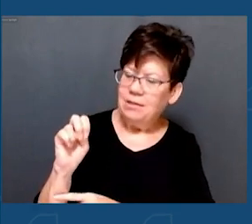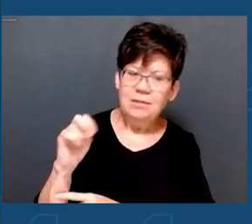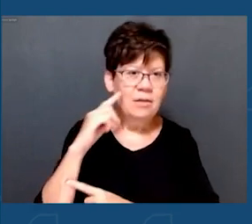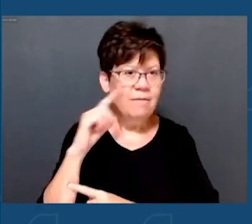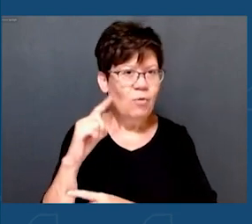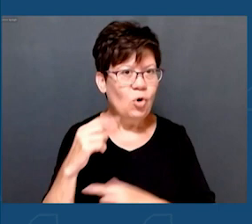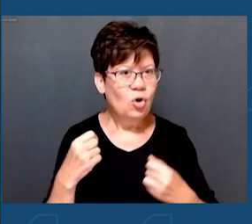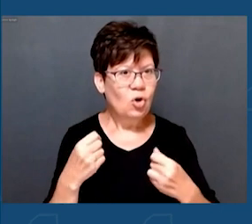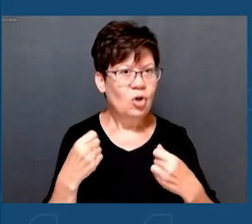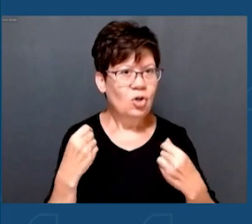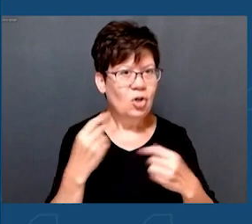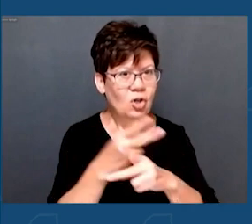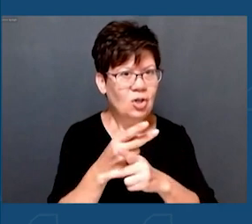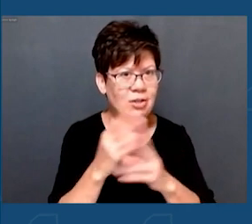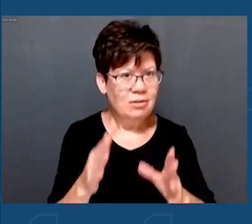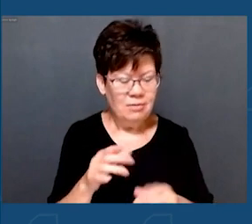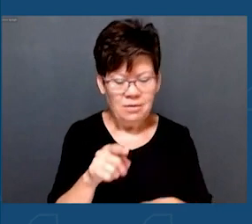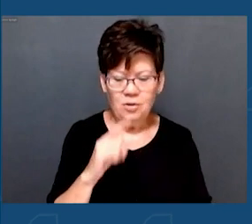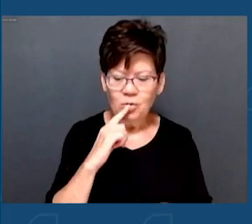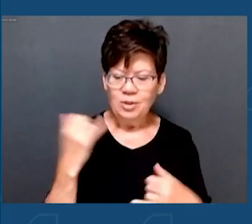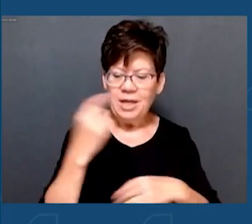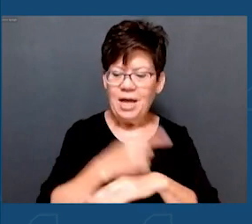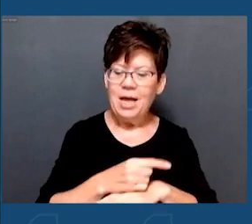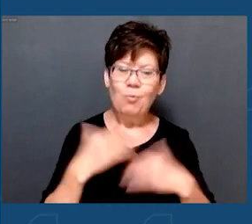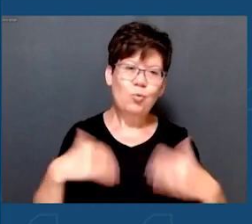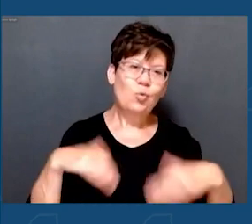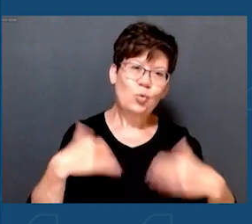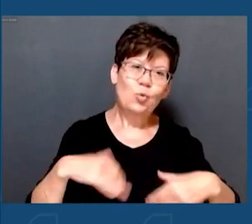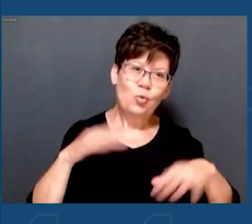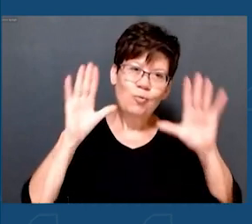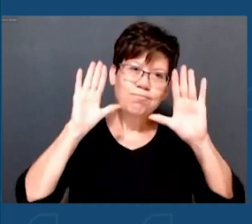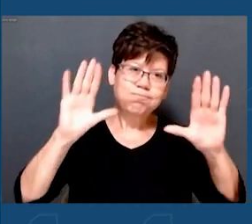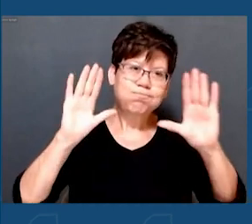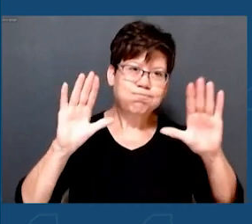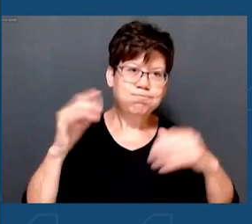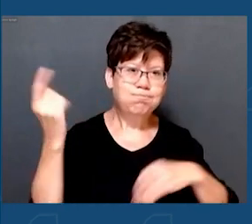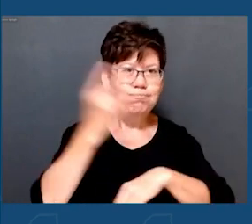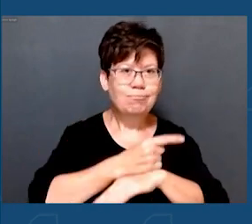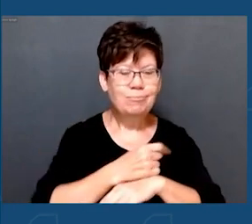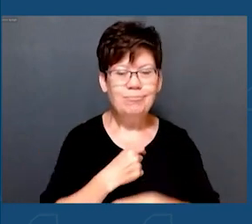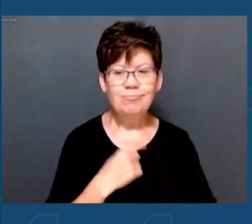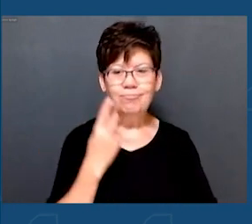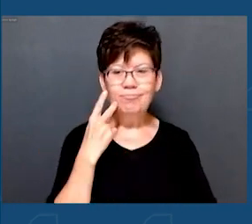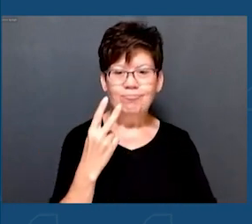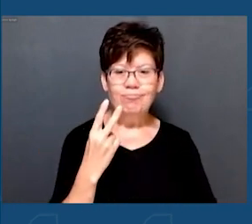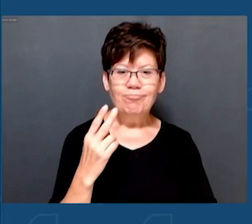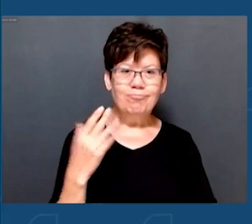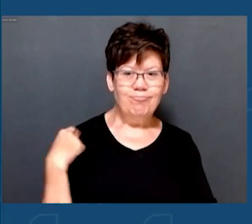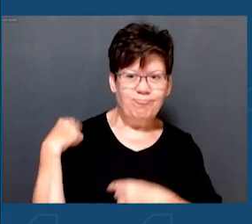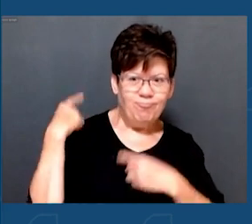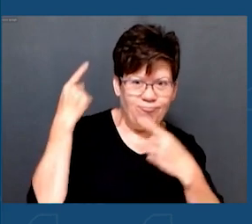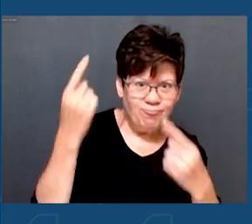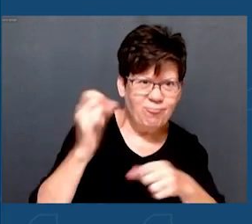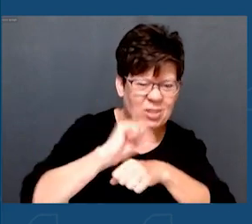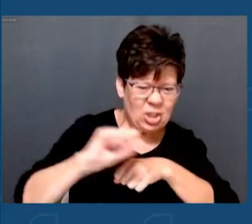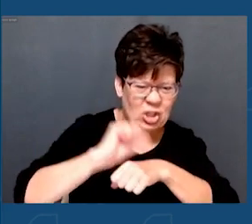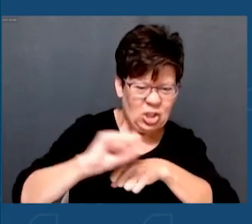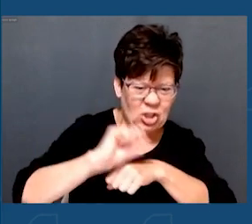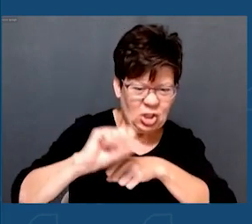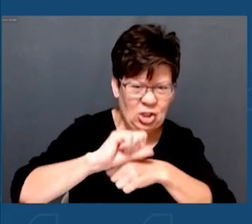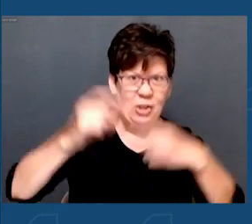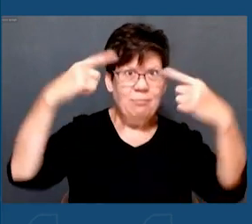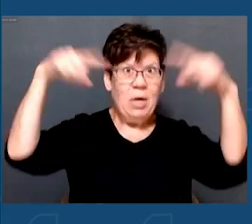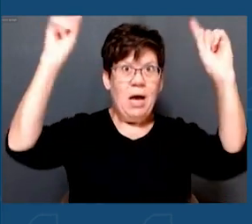that today is a fantastic day to see the fruits of Upstate's labor rewarded with this incredible